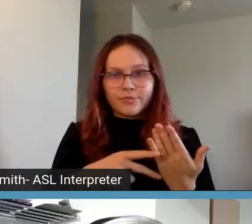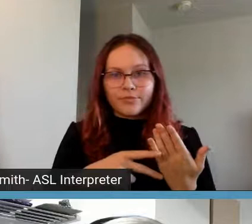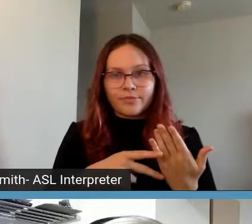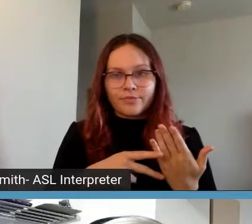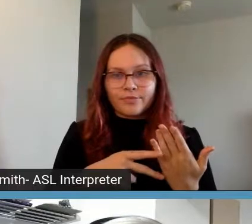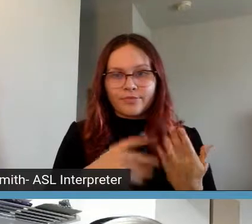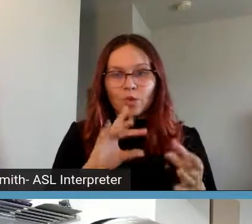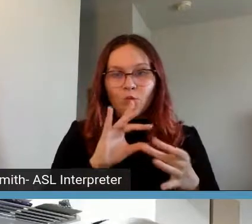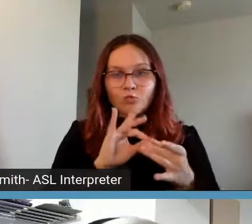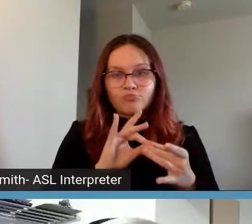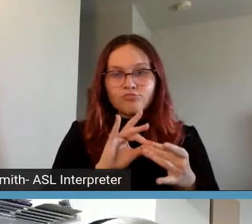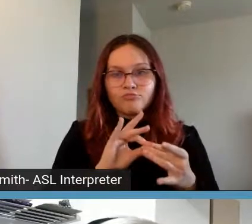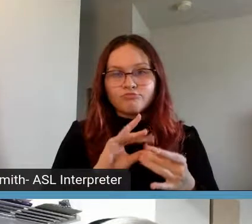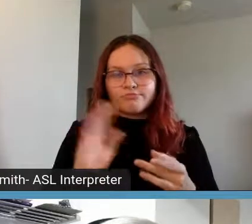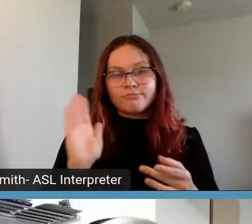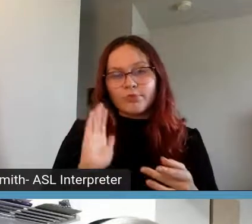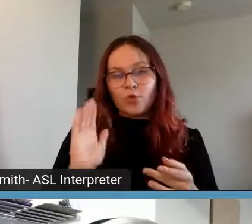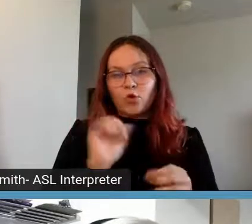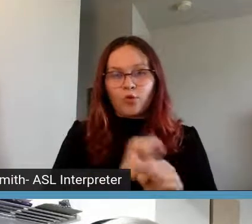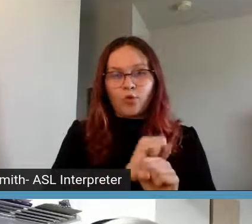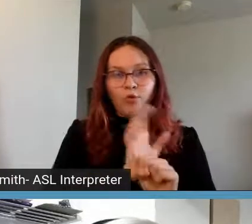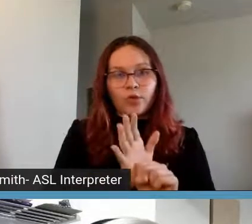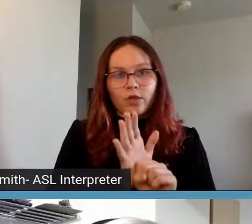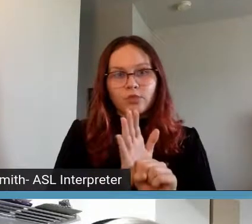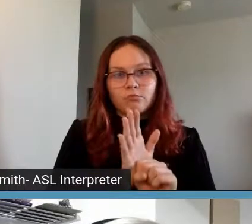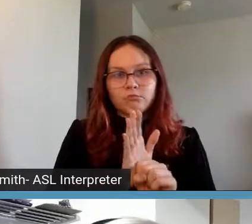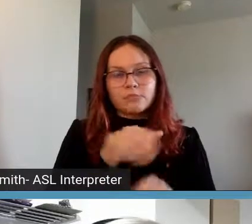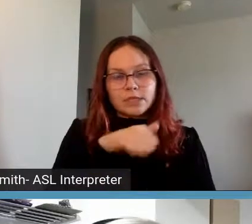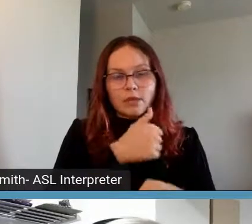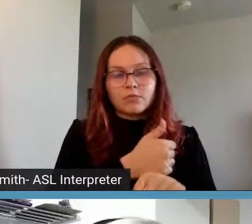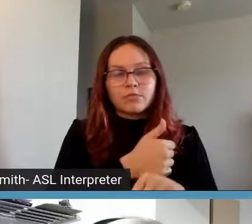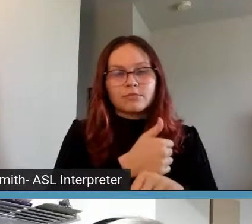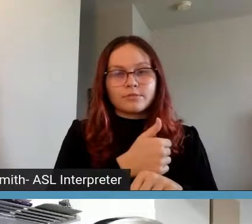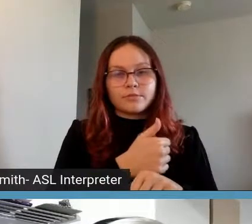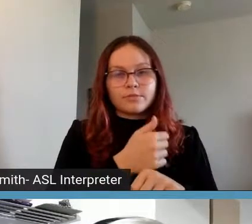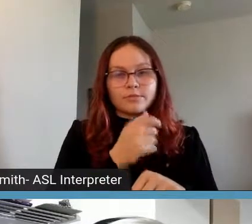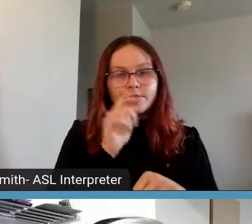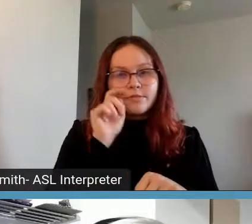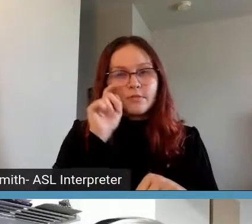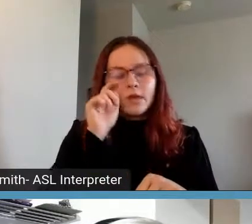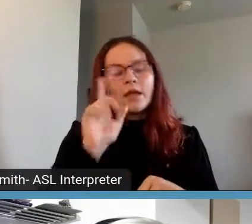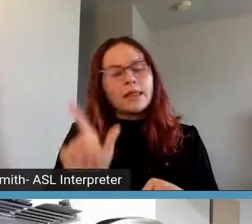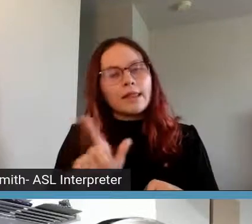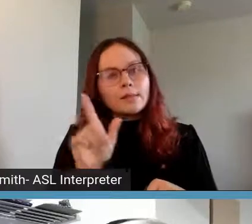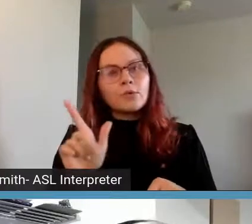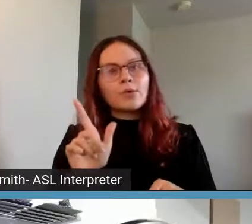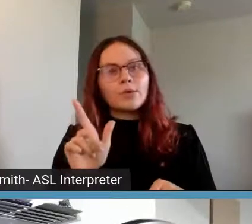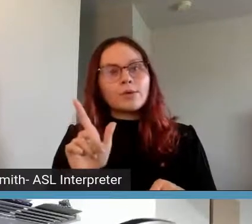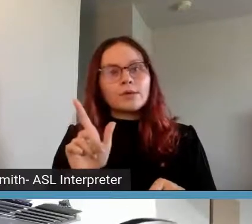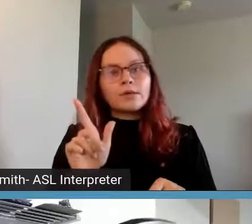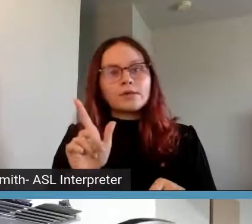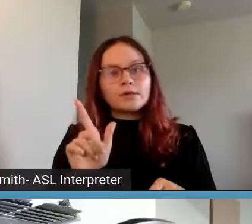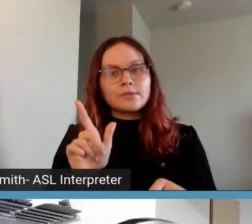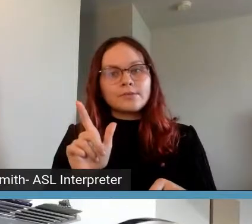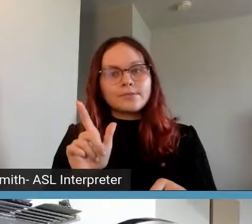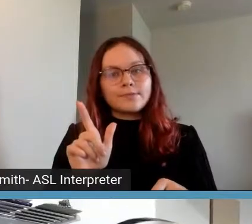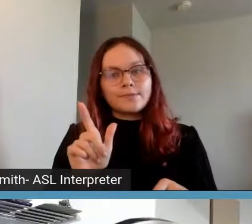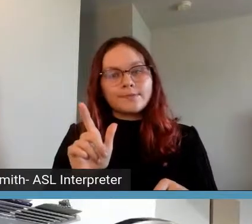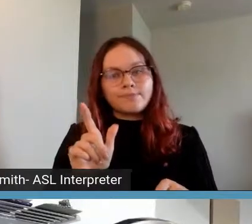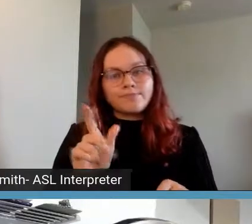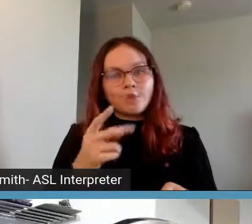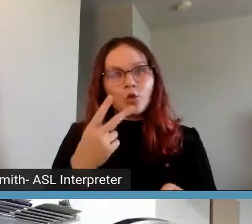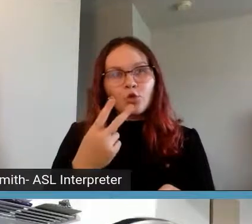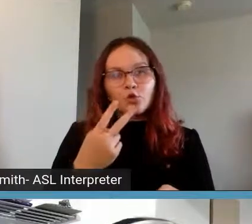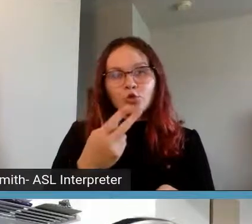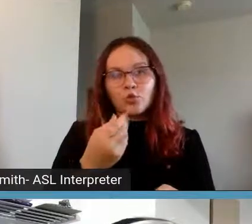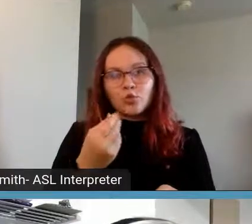already built, which was really great. So the libraries that we're working with are all libraries that were on kind of the 2 or 4 year